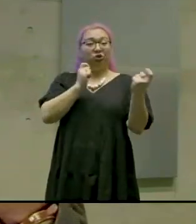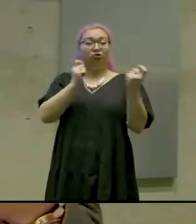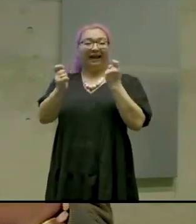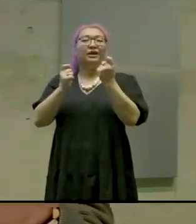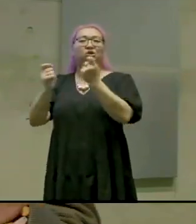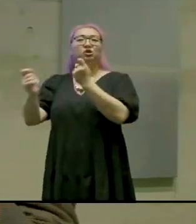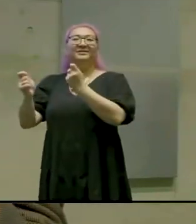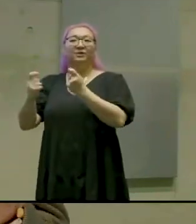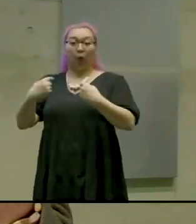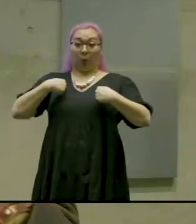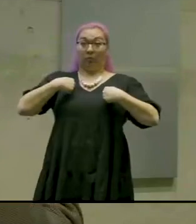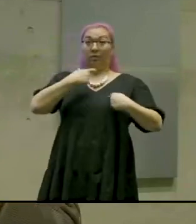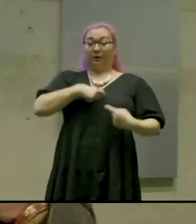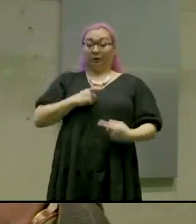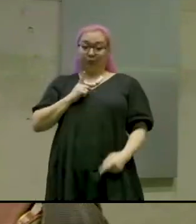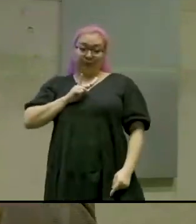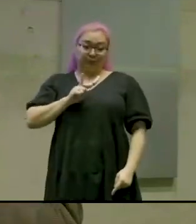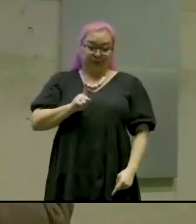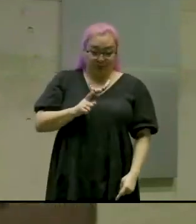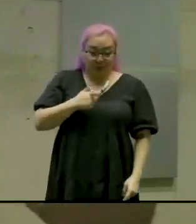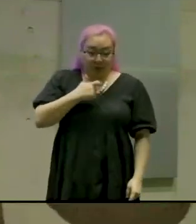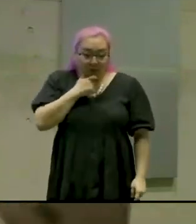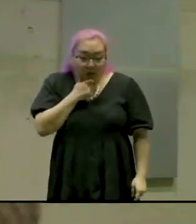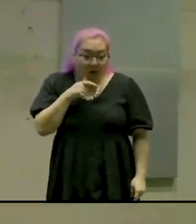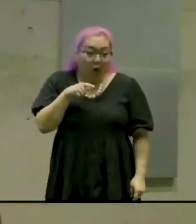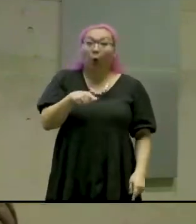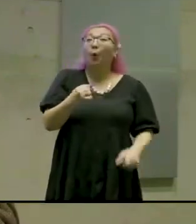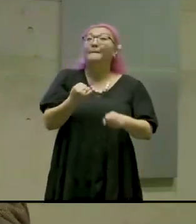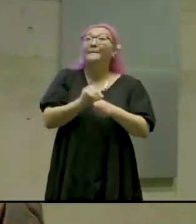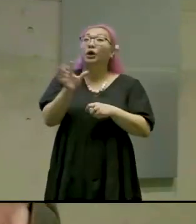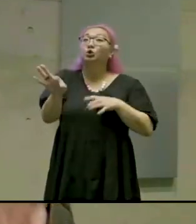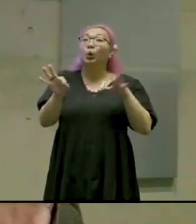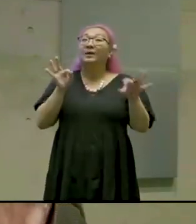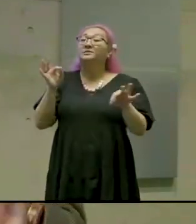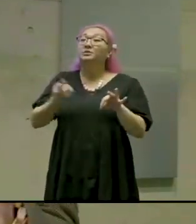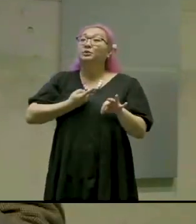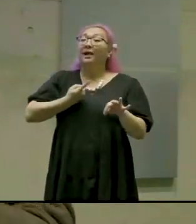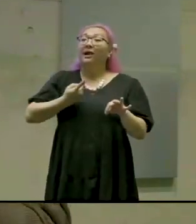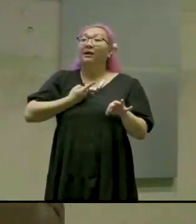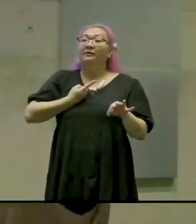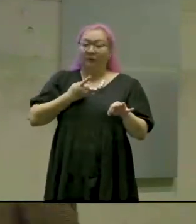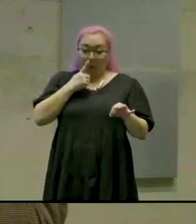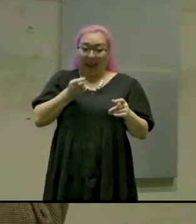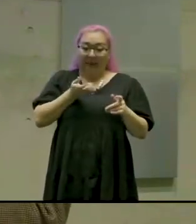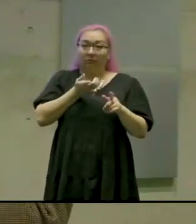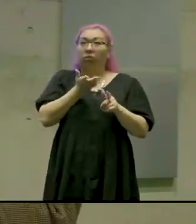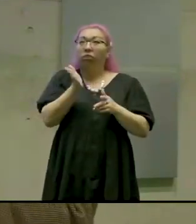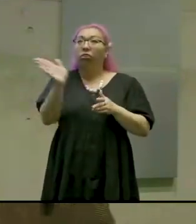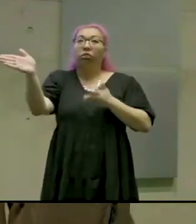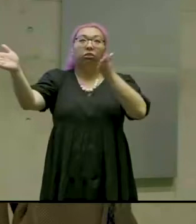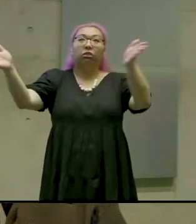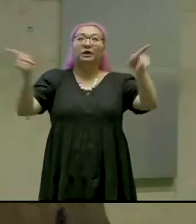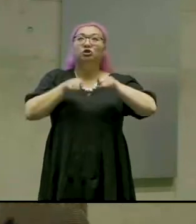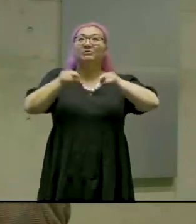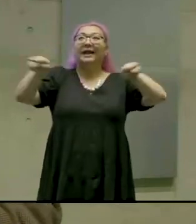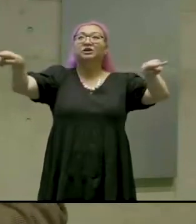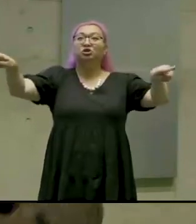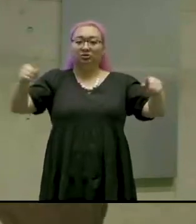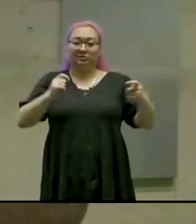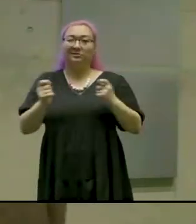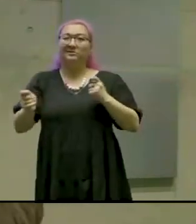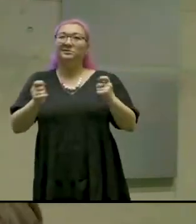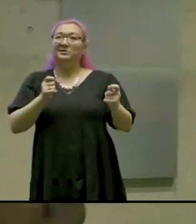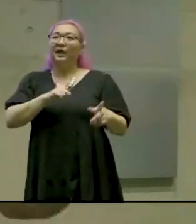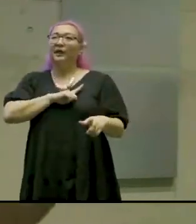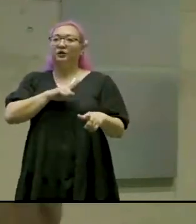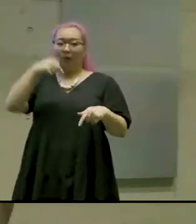the using the buttons, so you have choices, it will lead you to different parts of the stories. It can be done in a totally analog way where you have